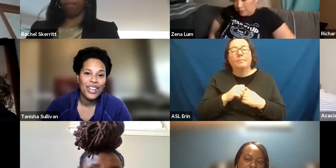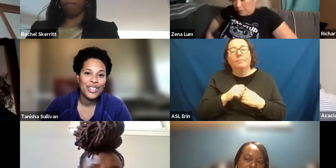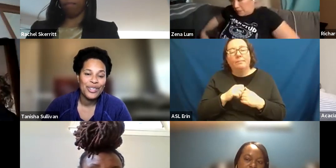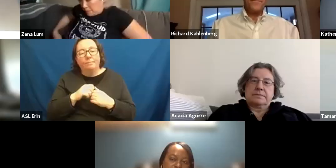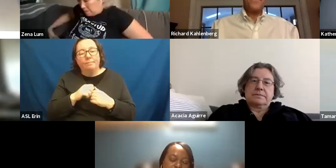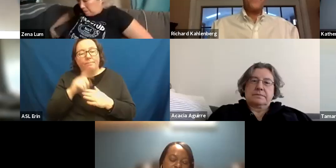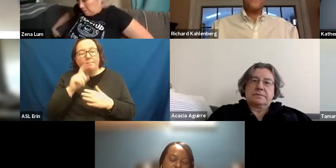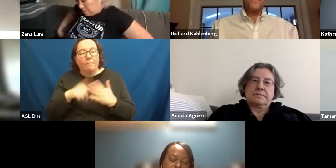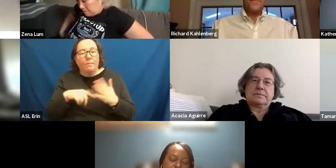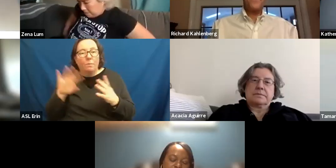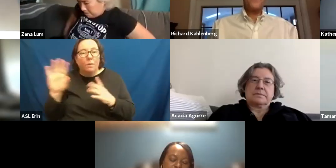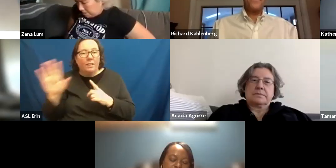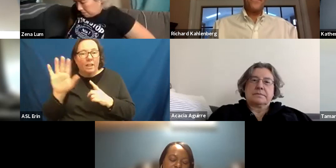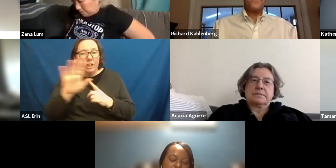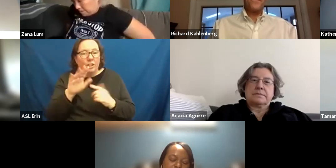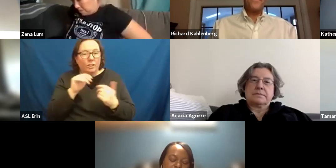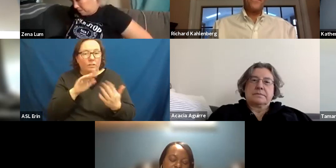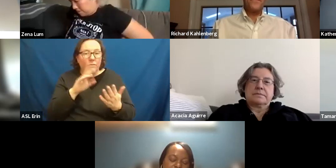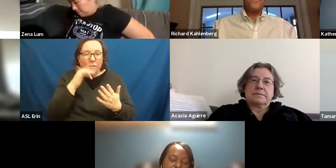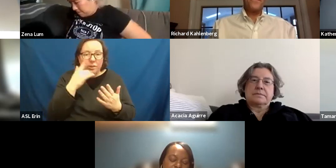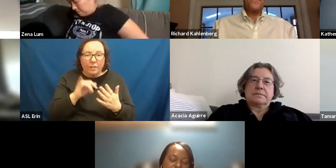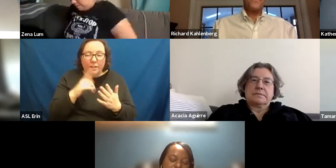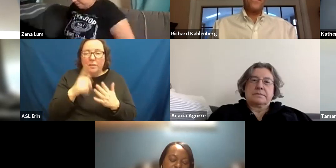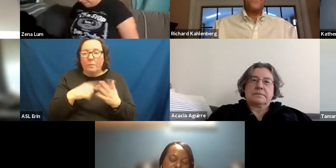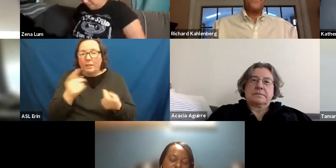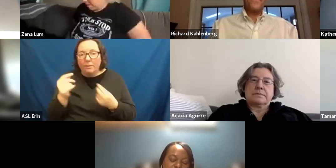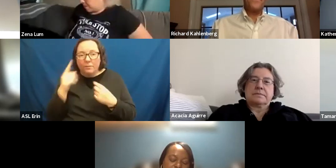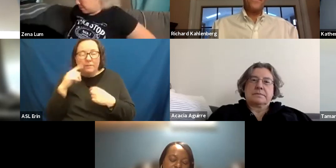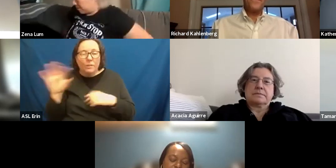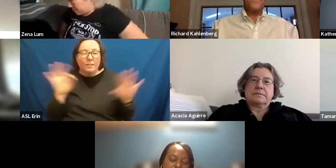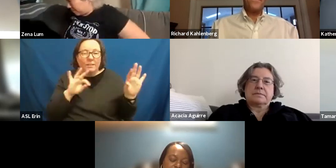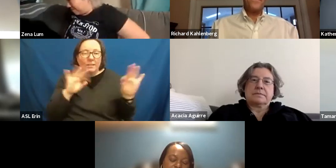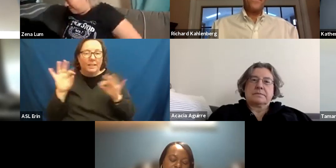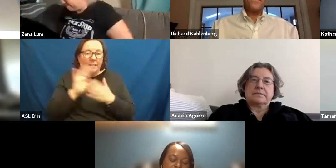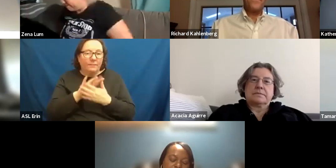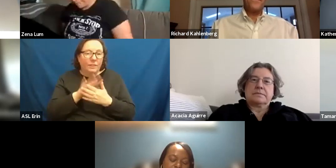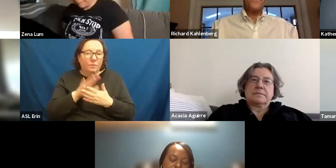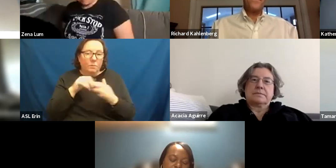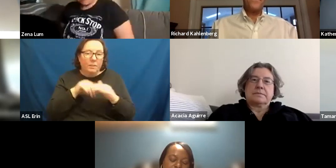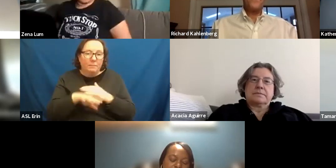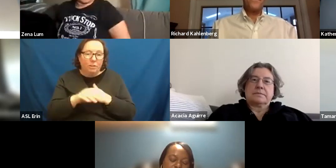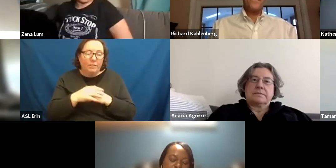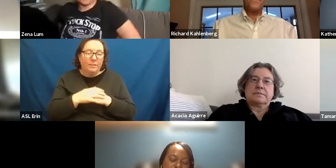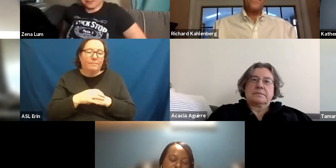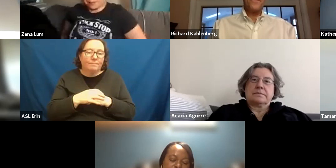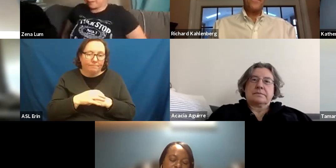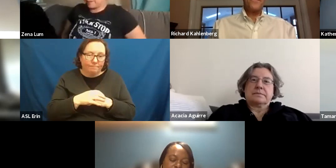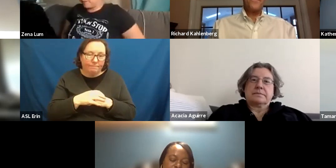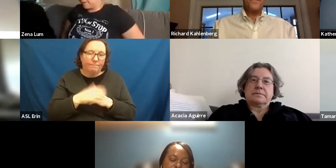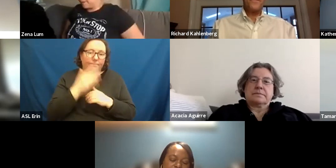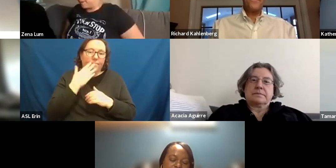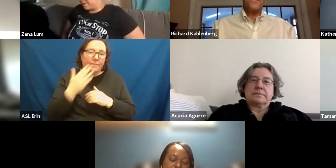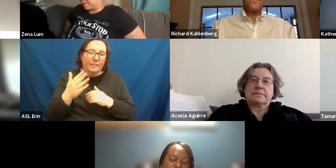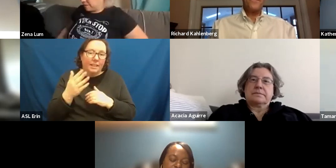what they're doing as it relates to selective school admissions. And so thank you so much for extending